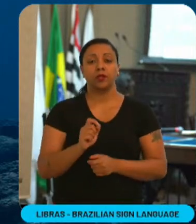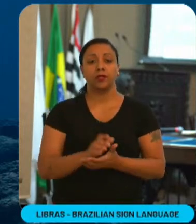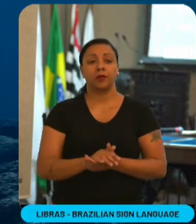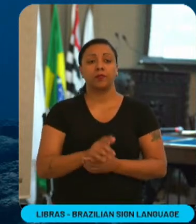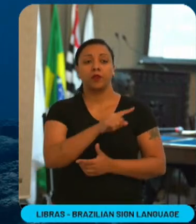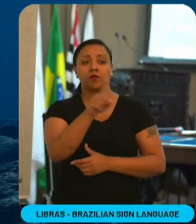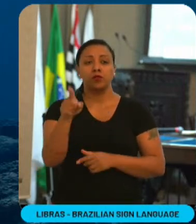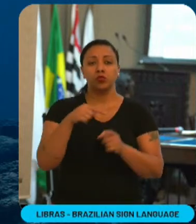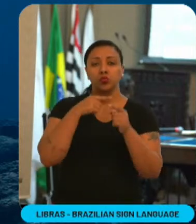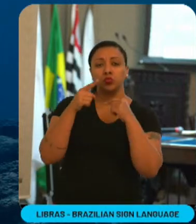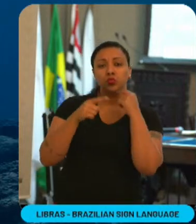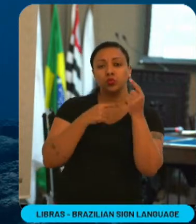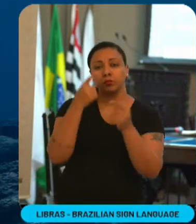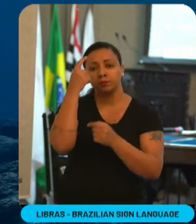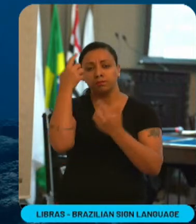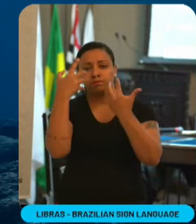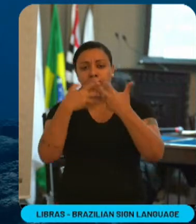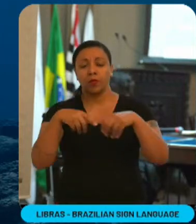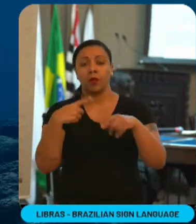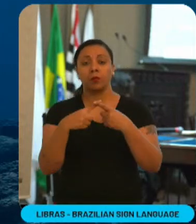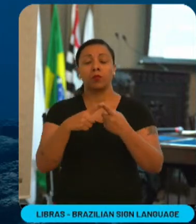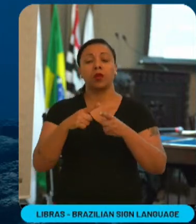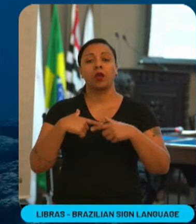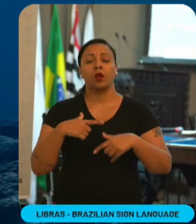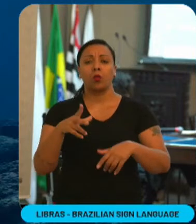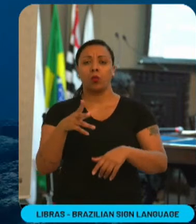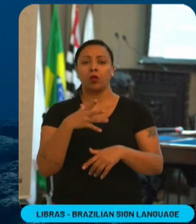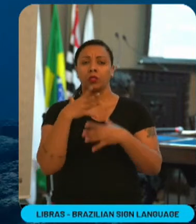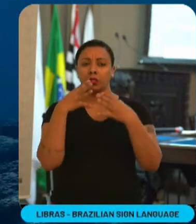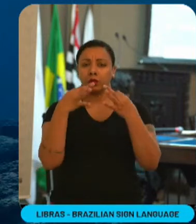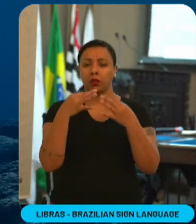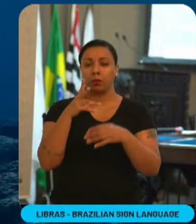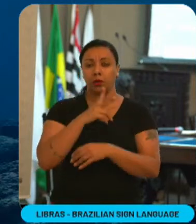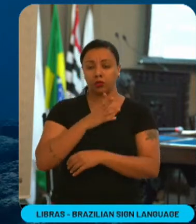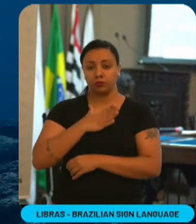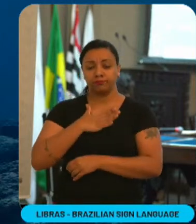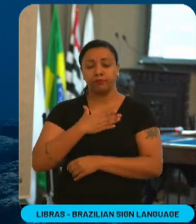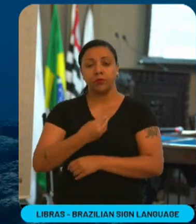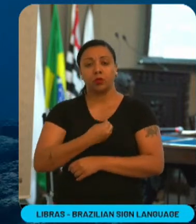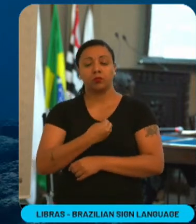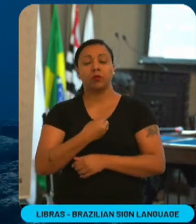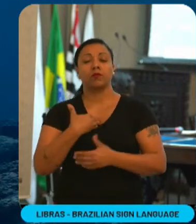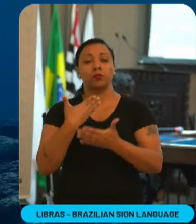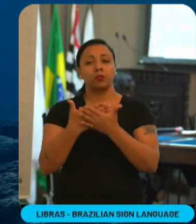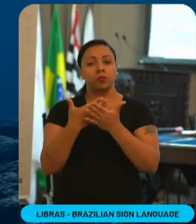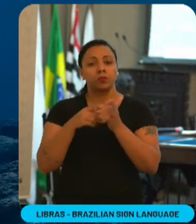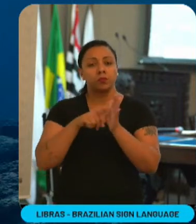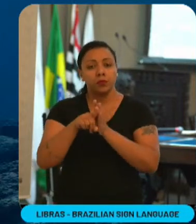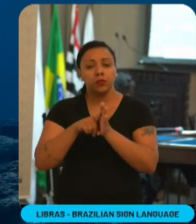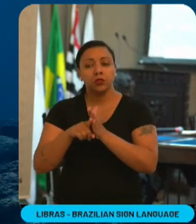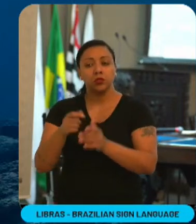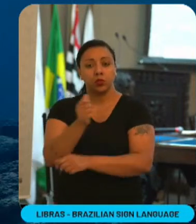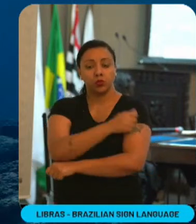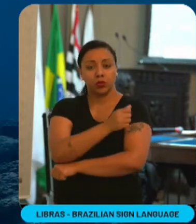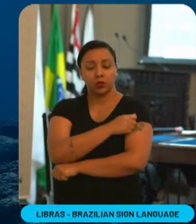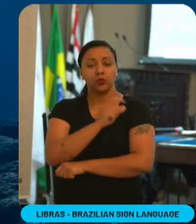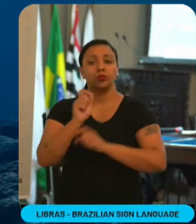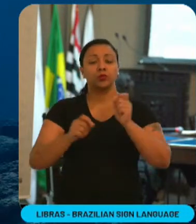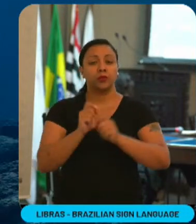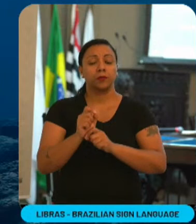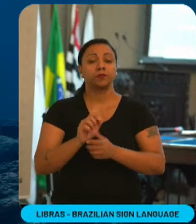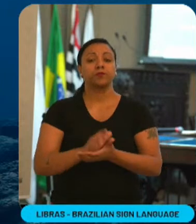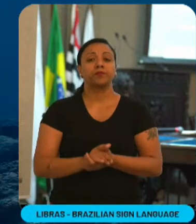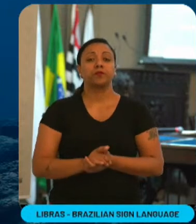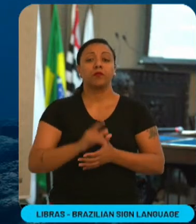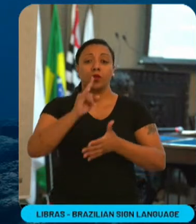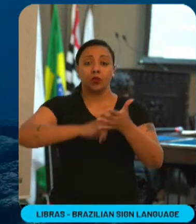going to wrap up giving you some food for thought. And I've been talking a lot about that